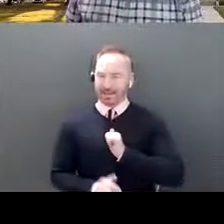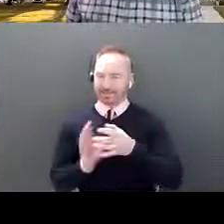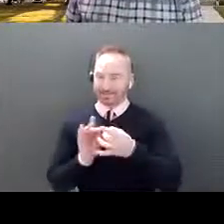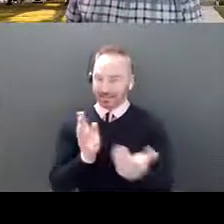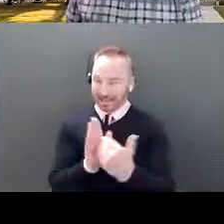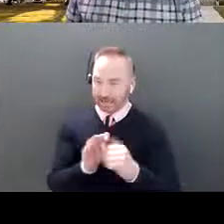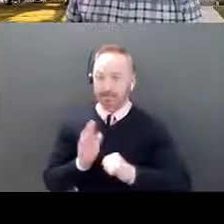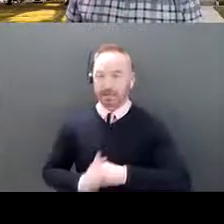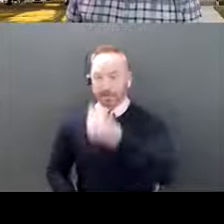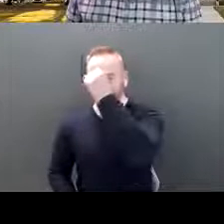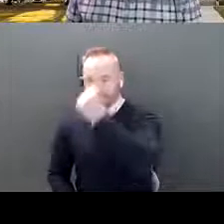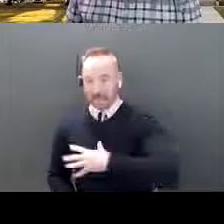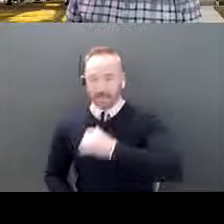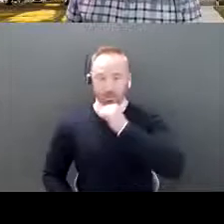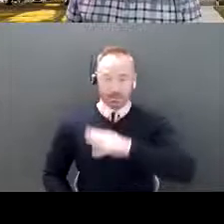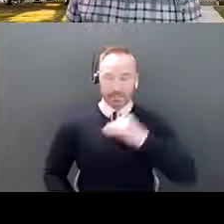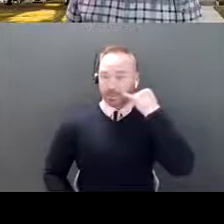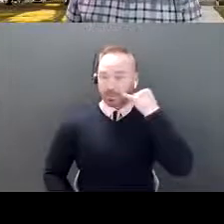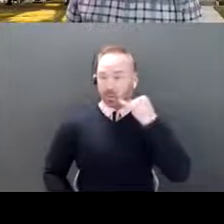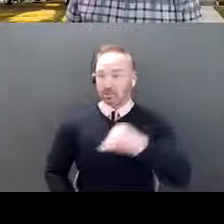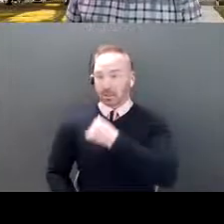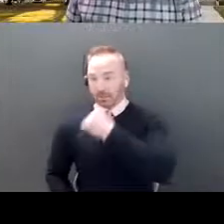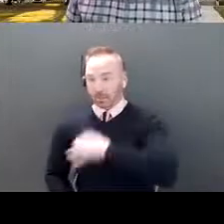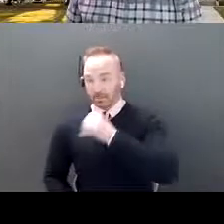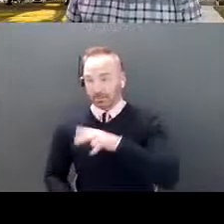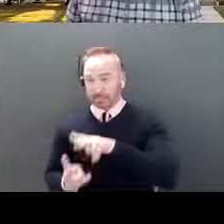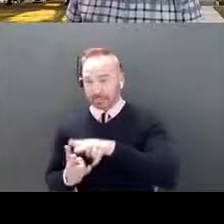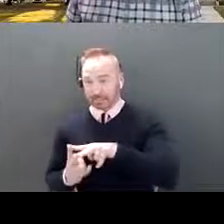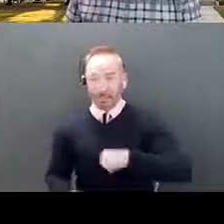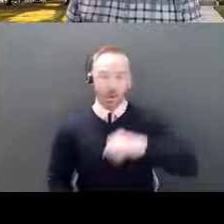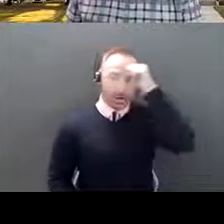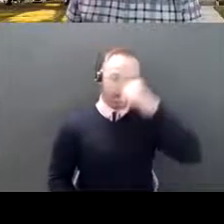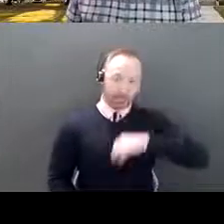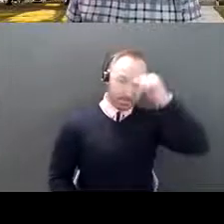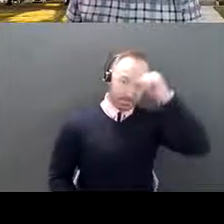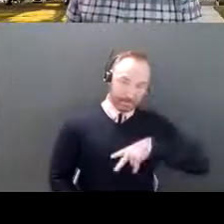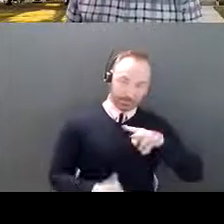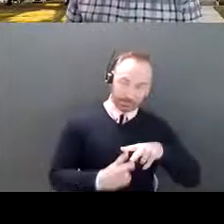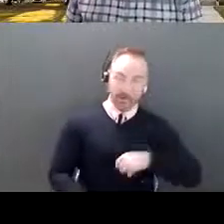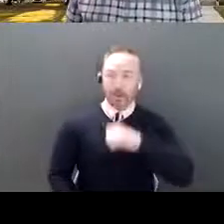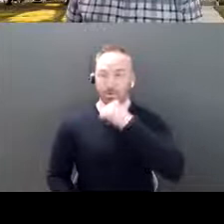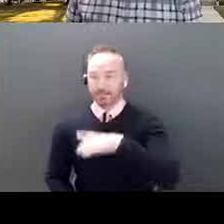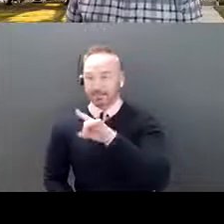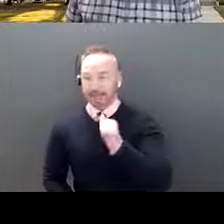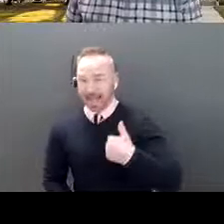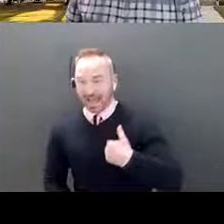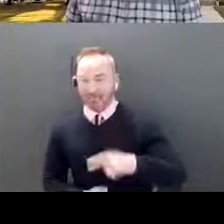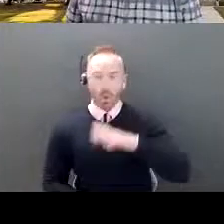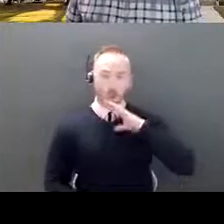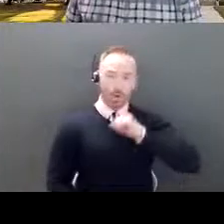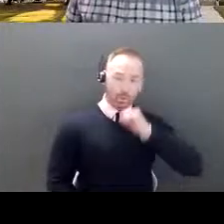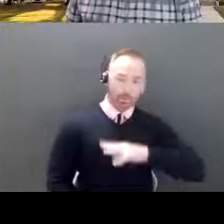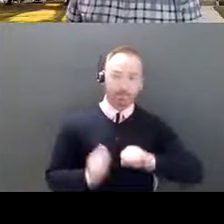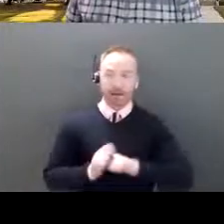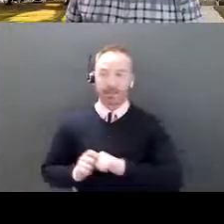men and women in same-sex relationships, women with disabilities, older women. But of the four